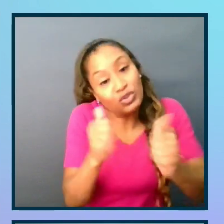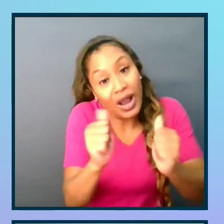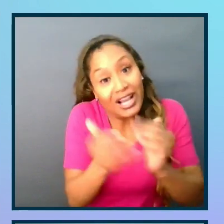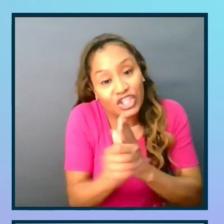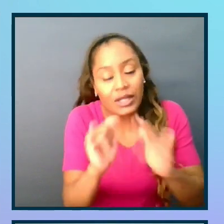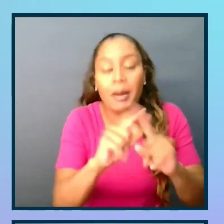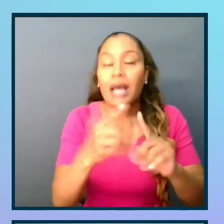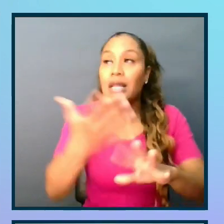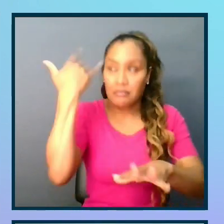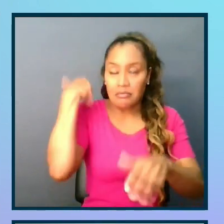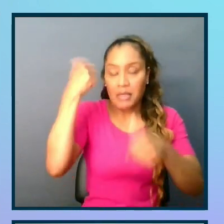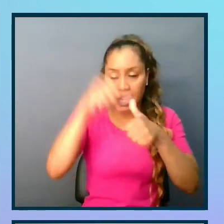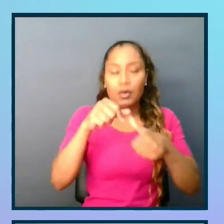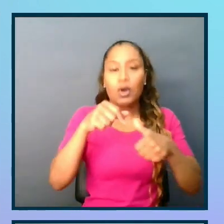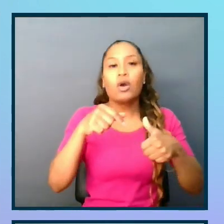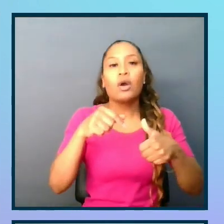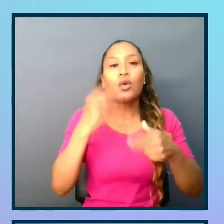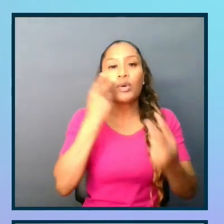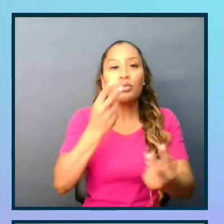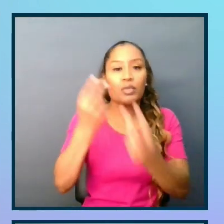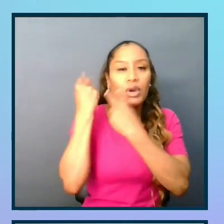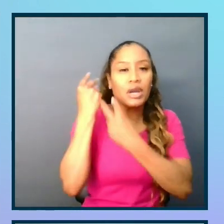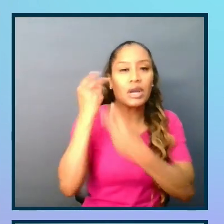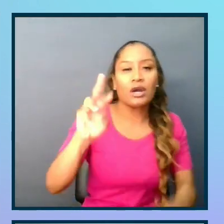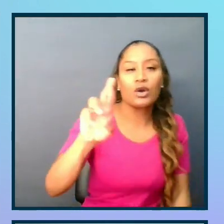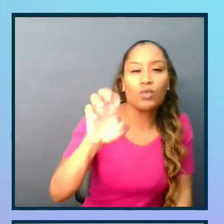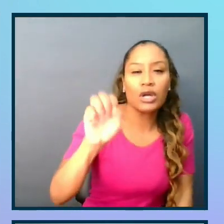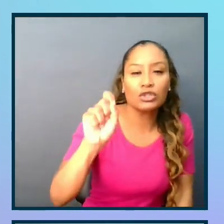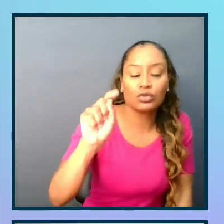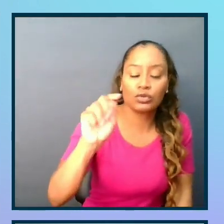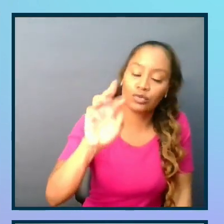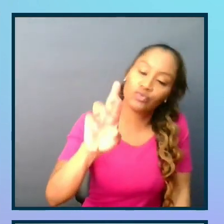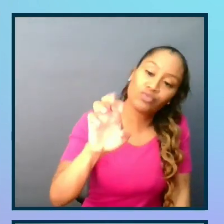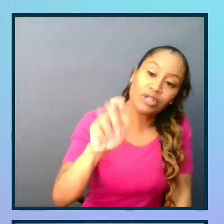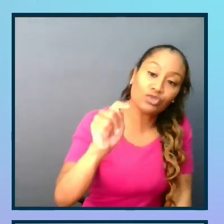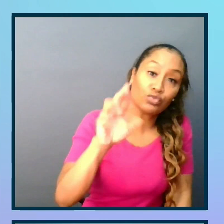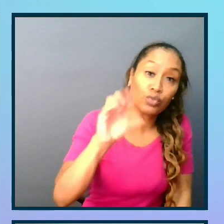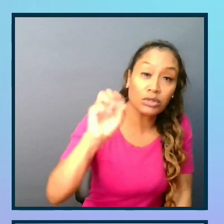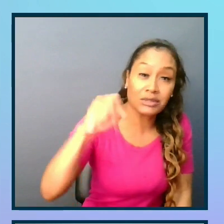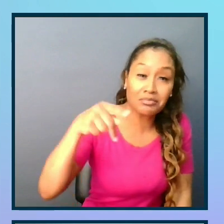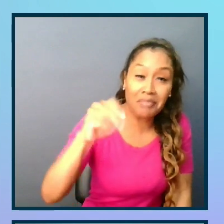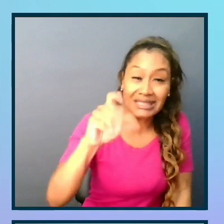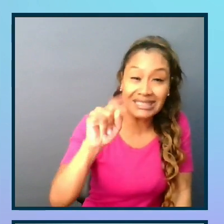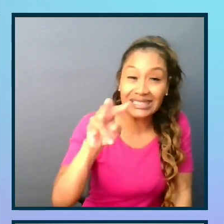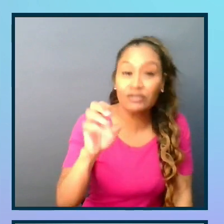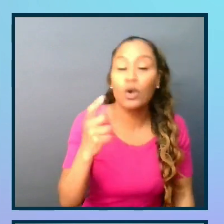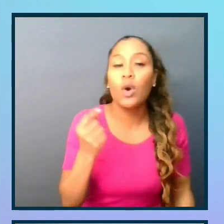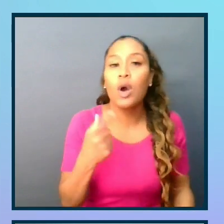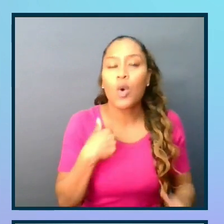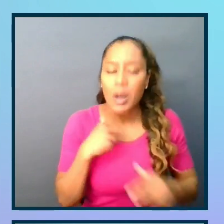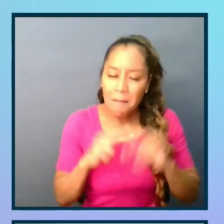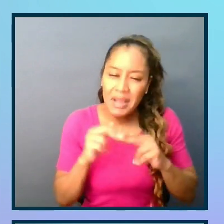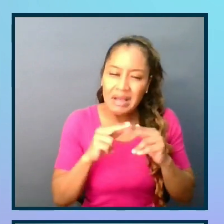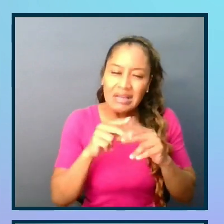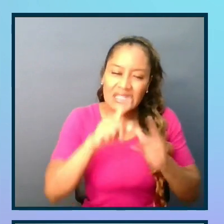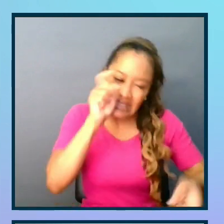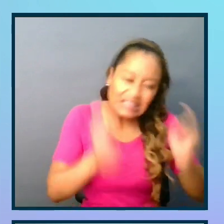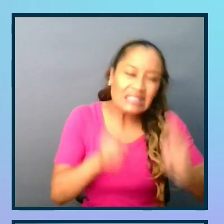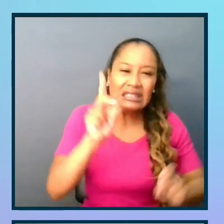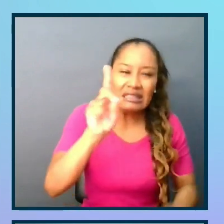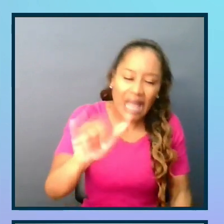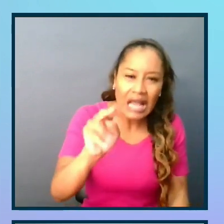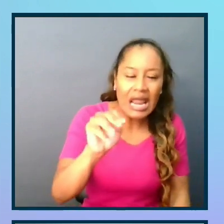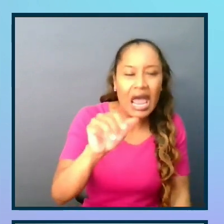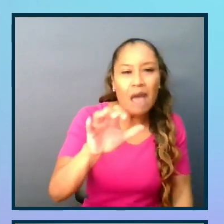but what ends up happening if we don't do this is we build such dynamic, complex applications that it's so easy